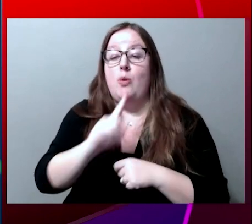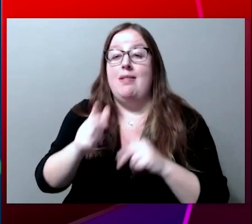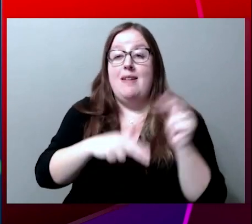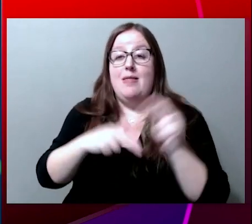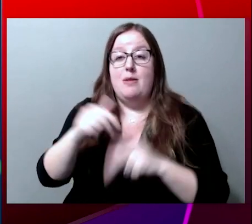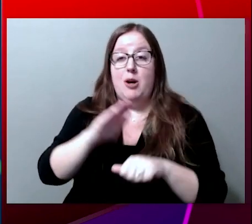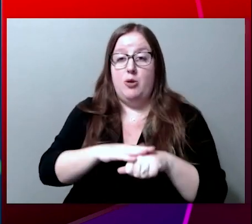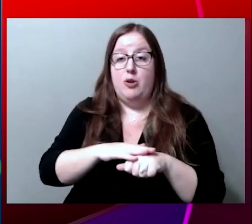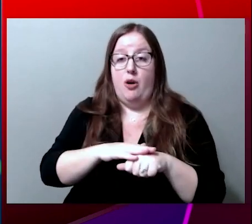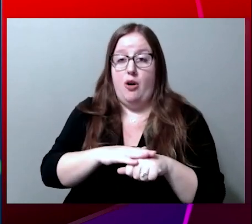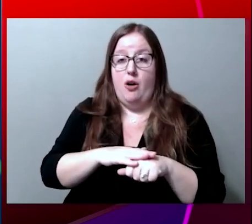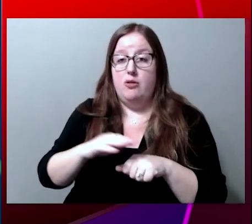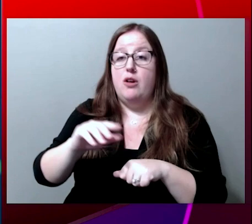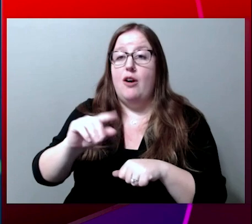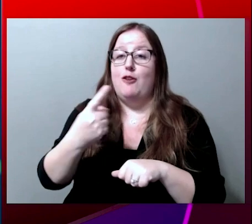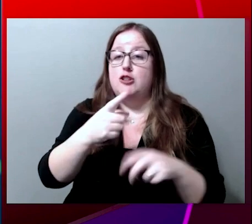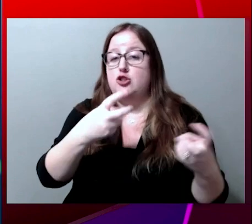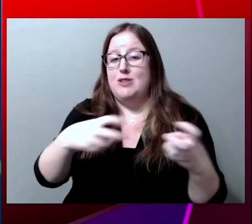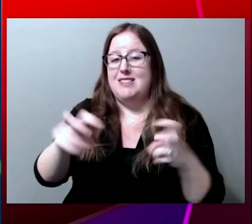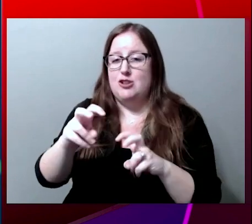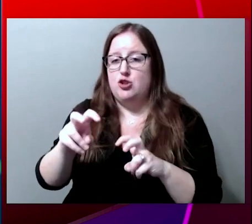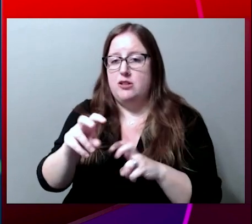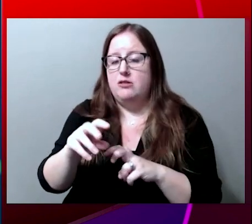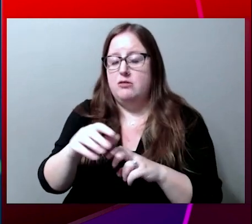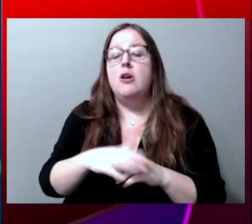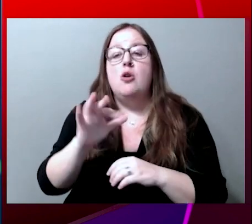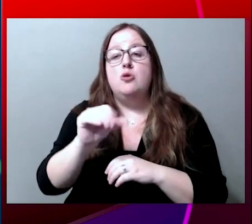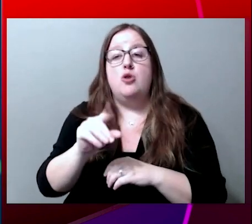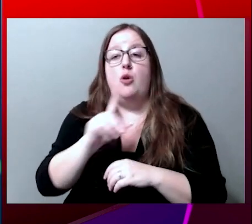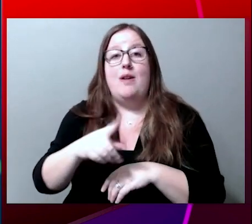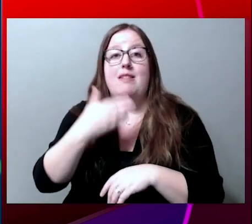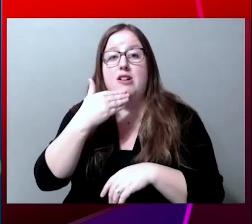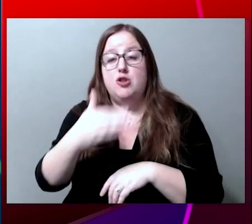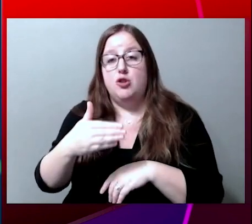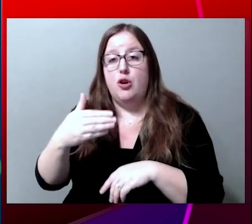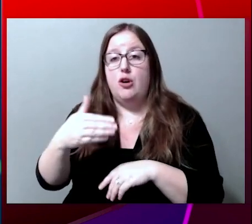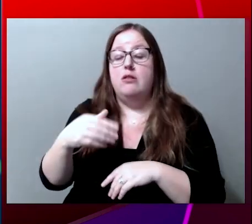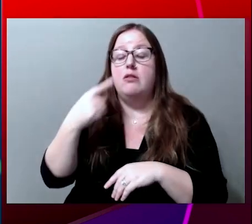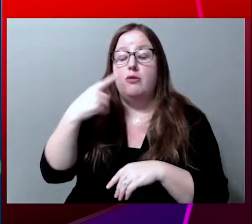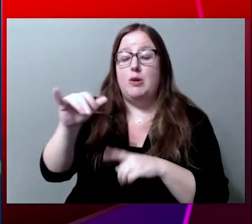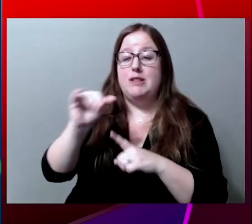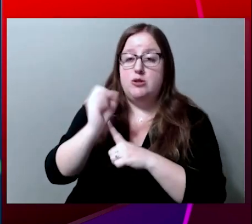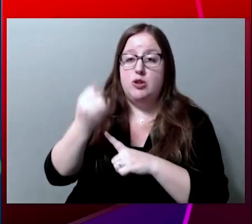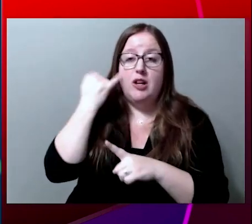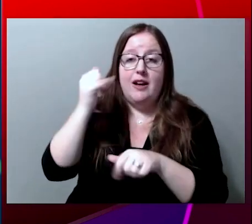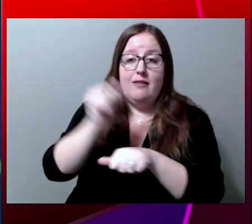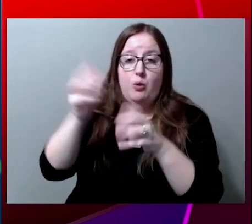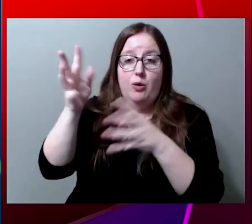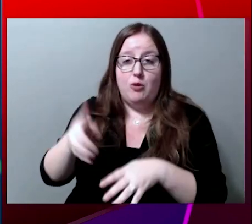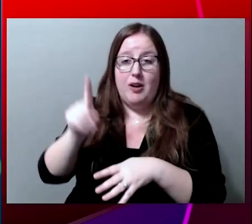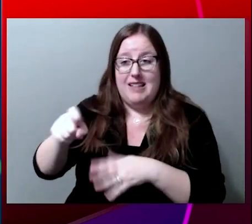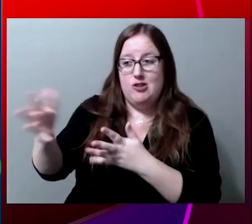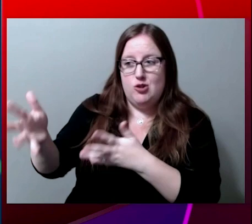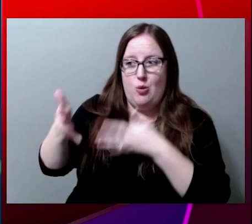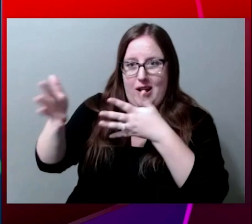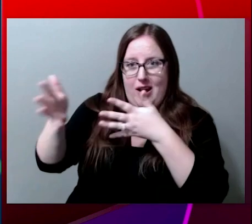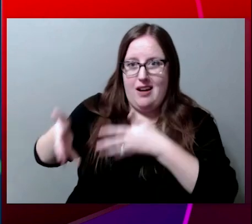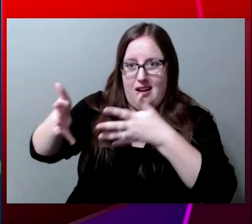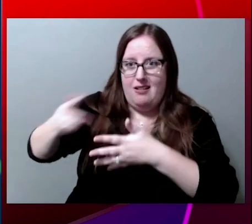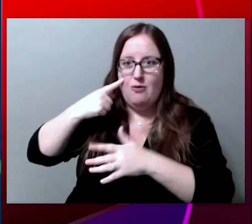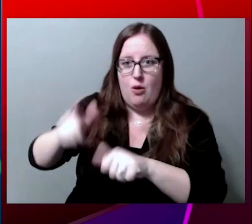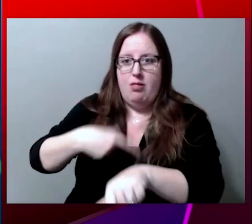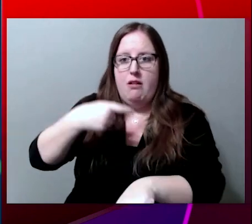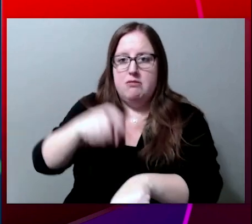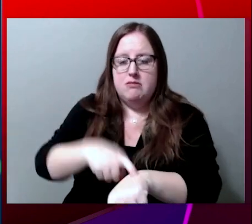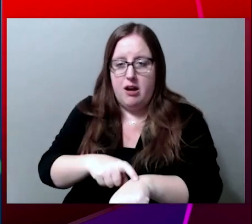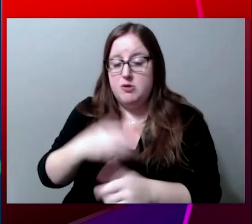state transition basis. And so one of the things they're actually great for is scenarios where your workflow actually needs to wait for a long time. So you can have something